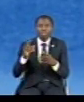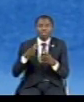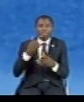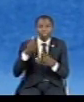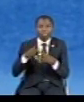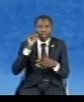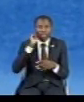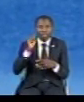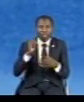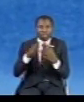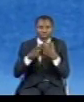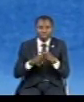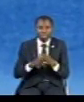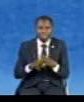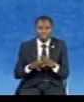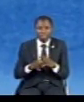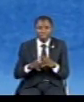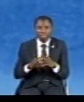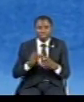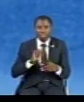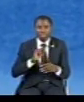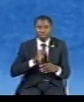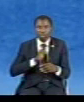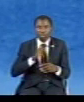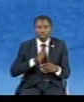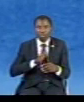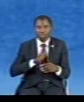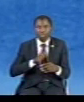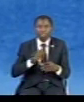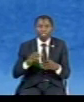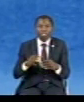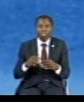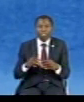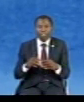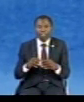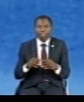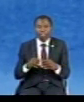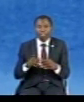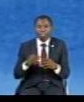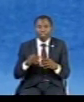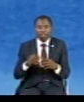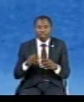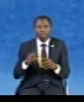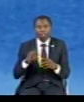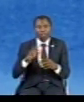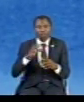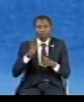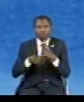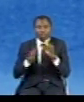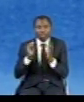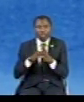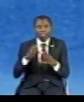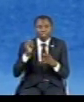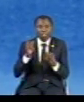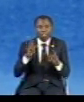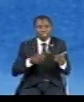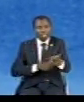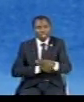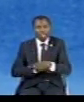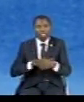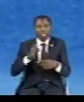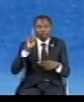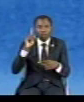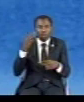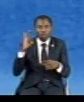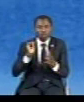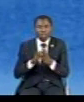She coughed until 7. I took her to so many places. From the 1 month of that cough, I keep on taking her to hospital. I